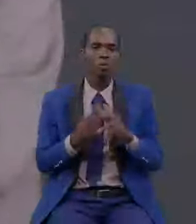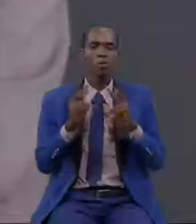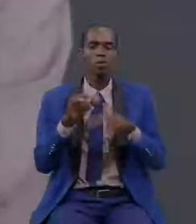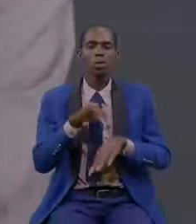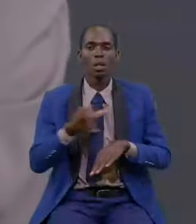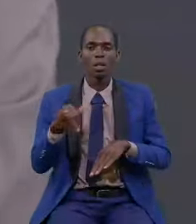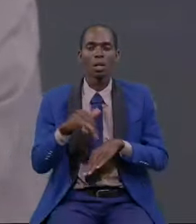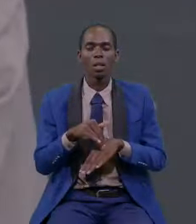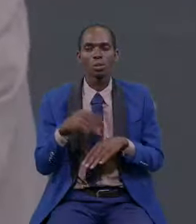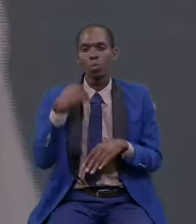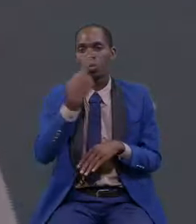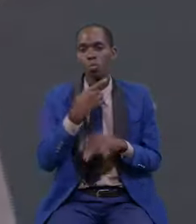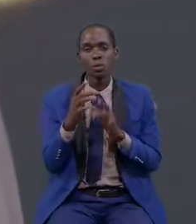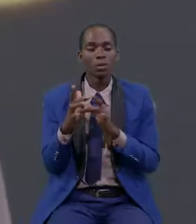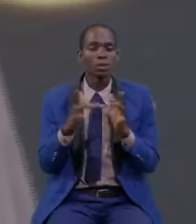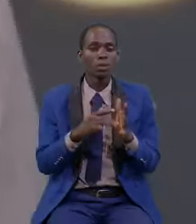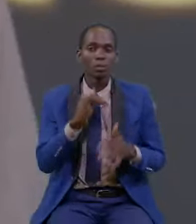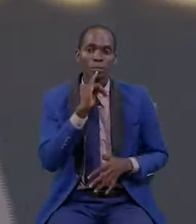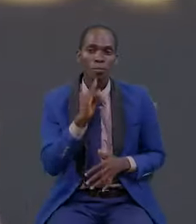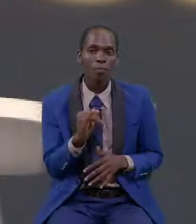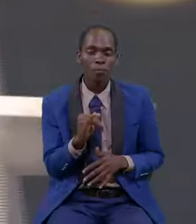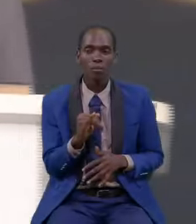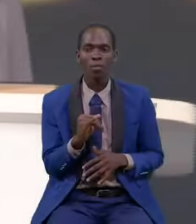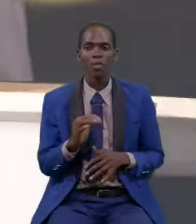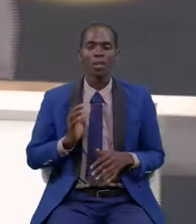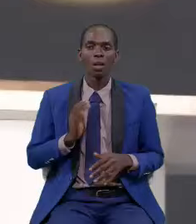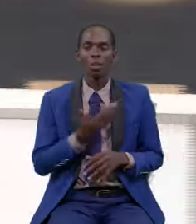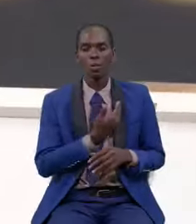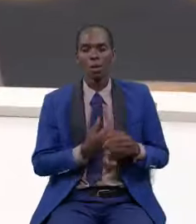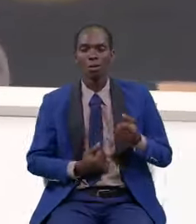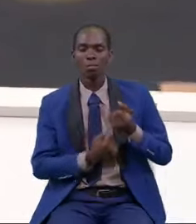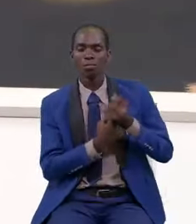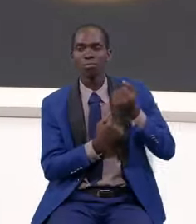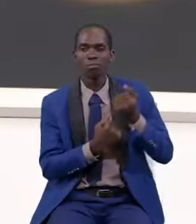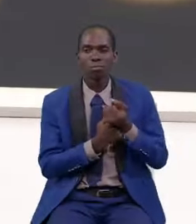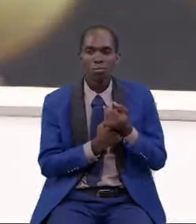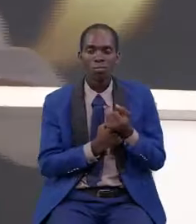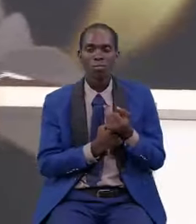is, our advocate, our bridegroom,